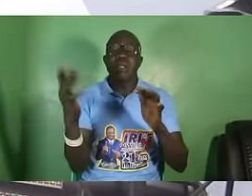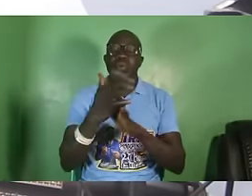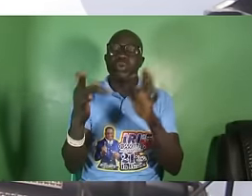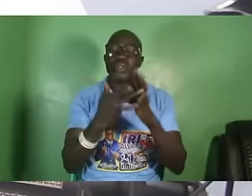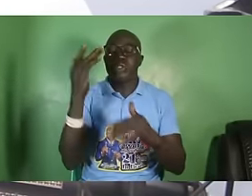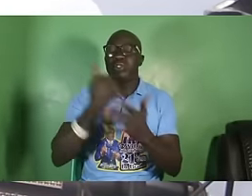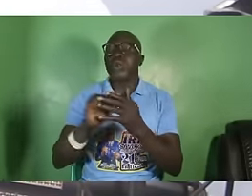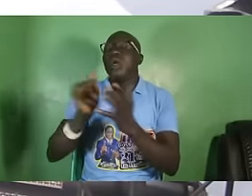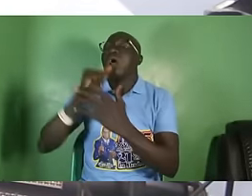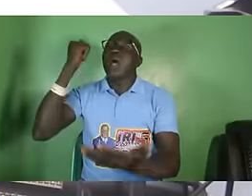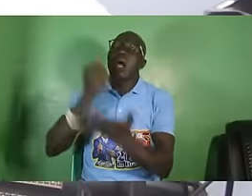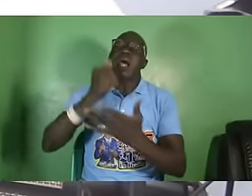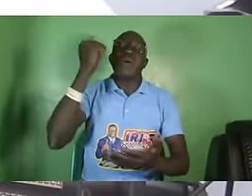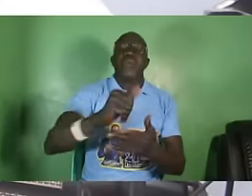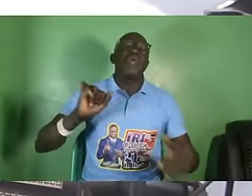power. Oh, yeah, wash